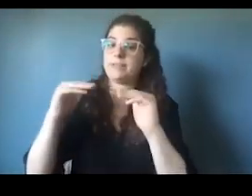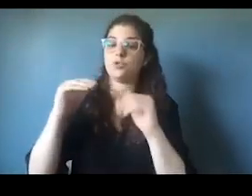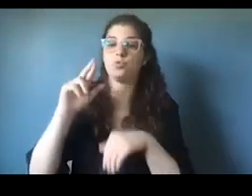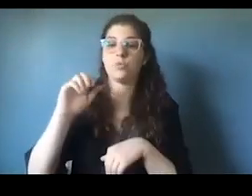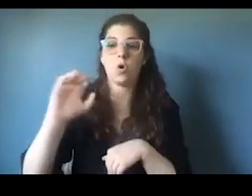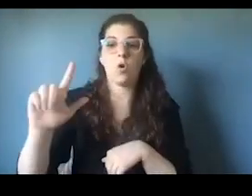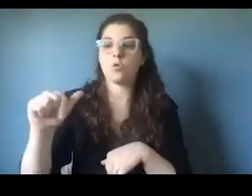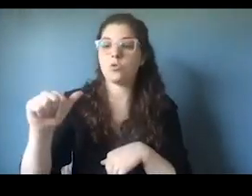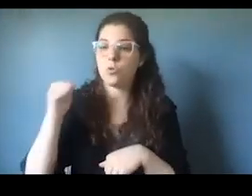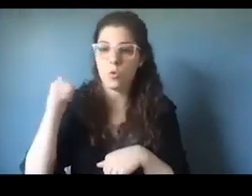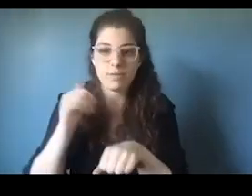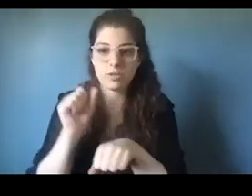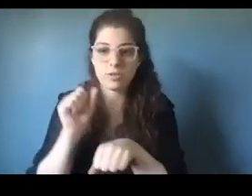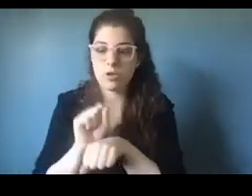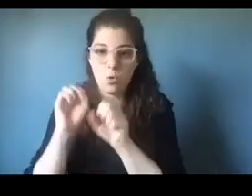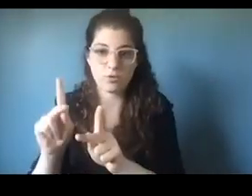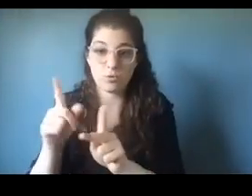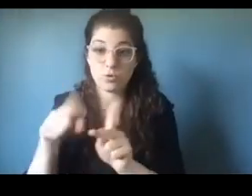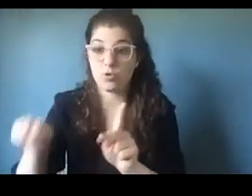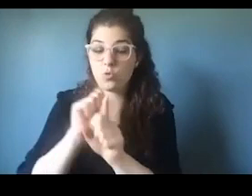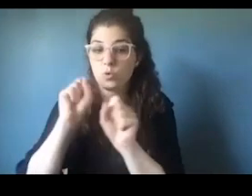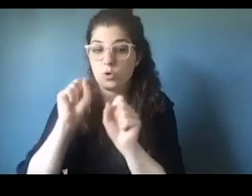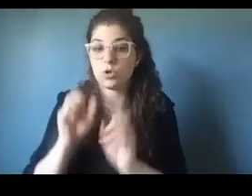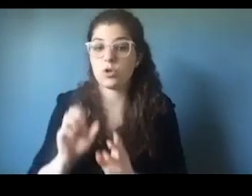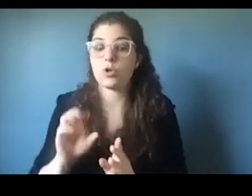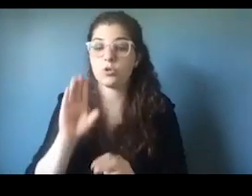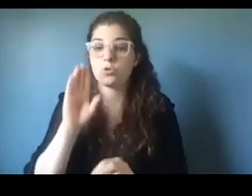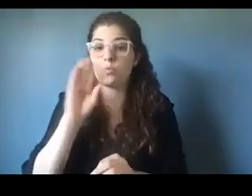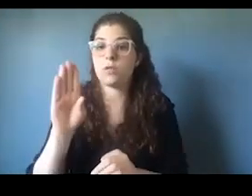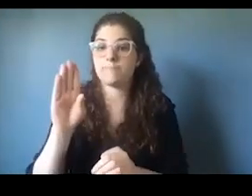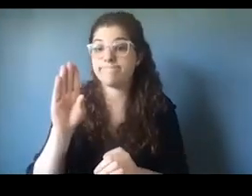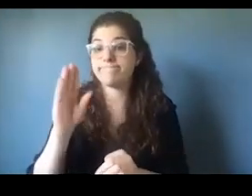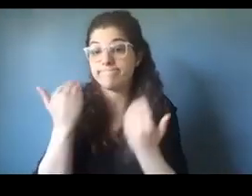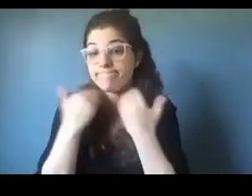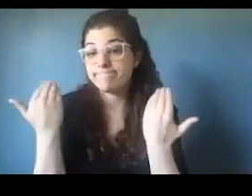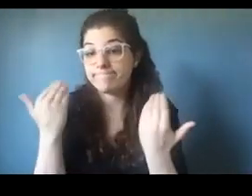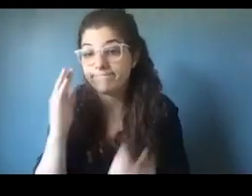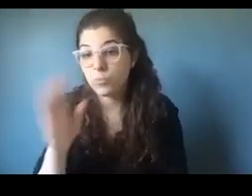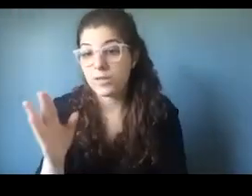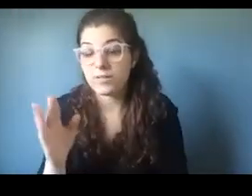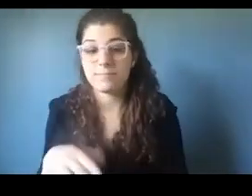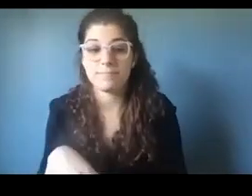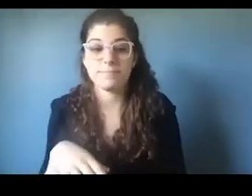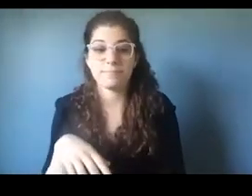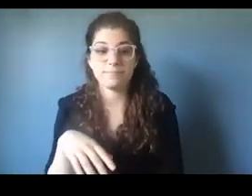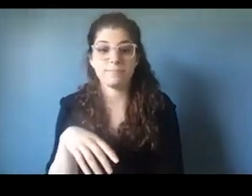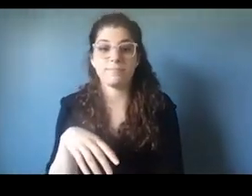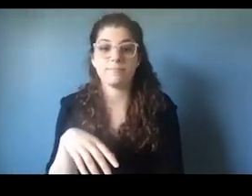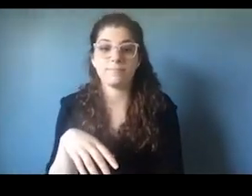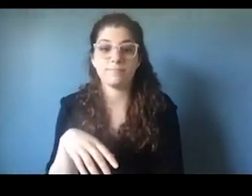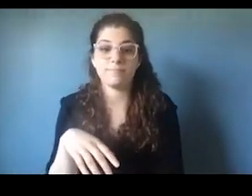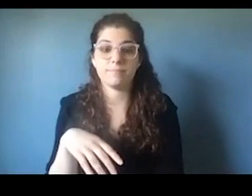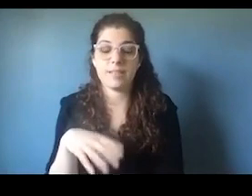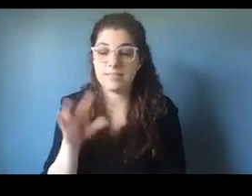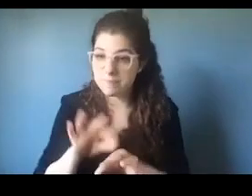go back to because those employers are gonna face bankruptcy. Suggests that it's really important to